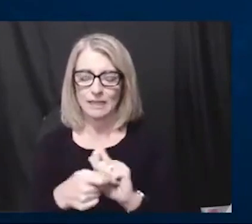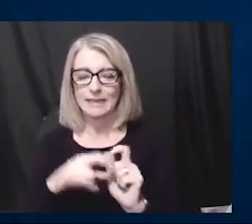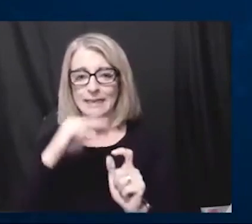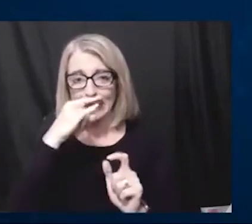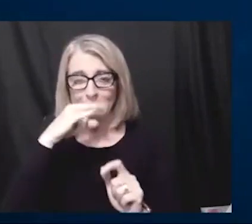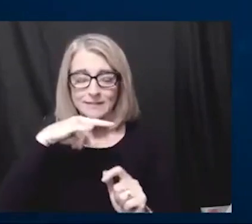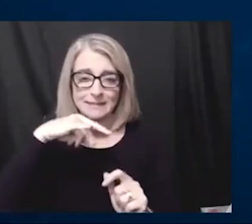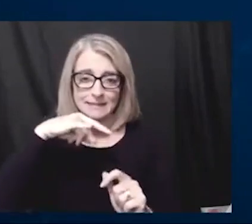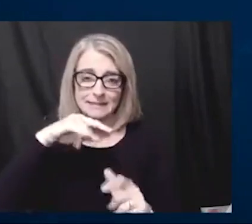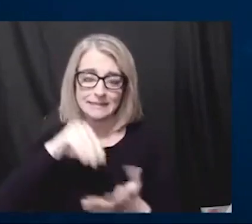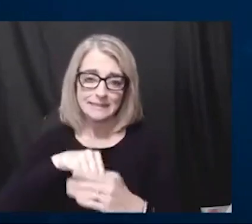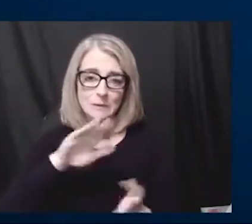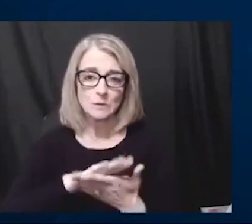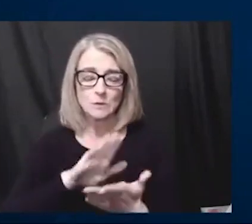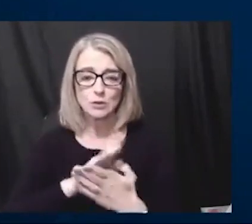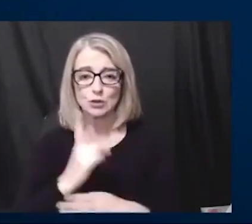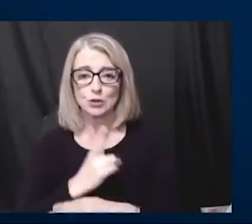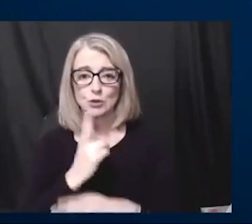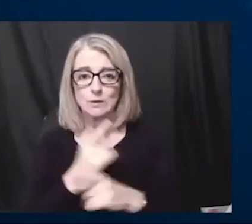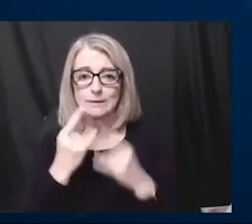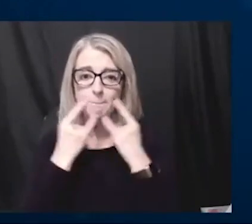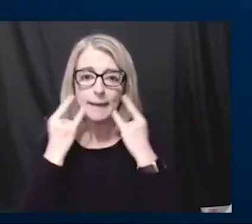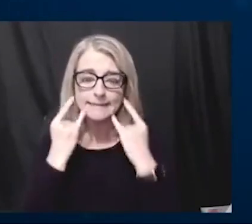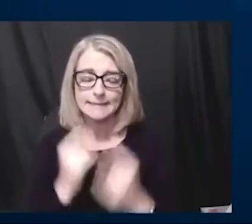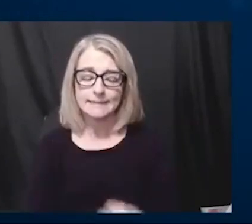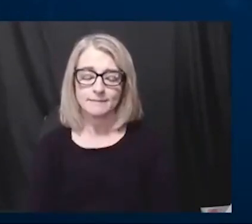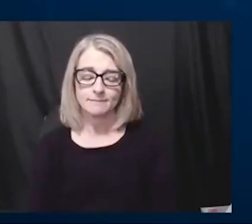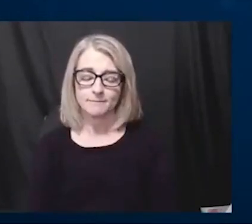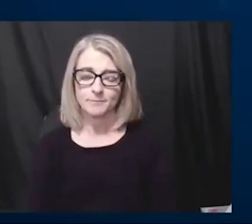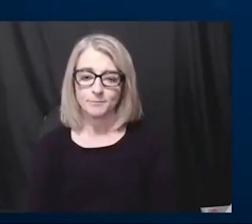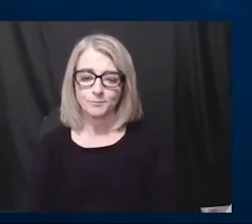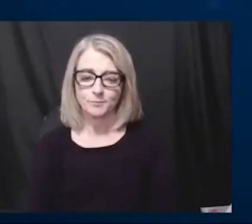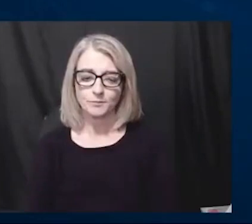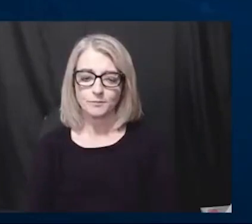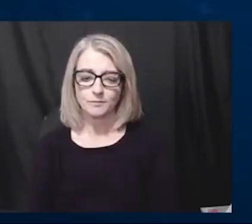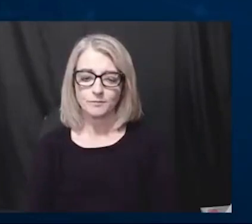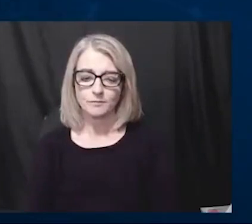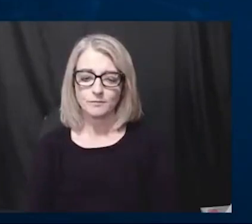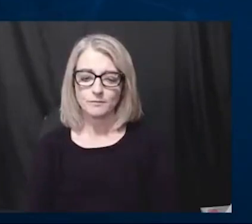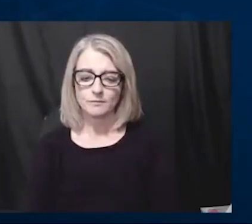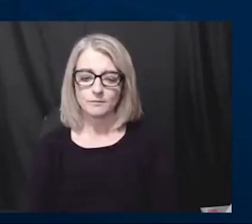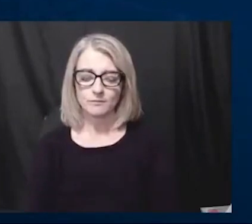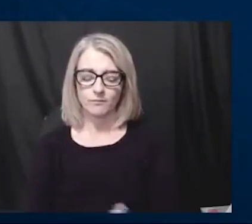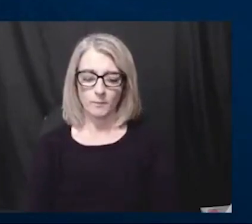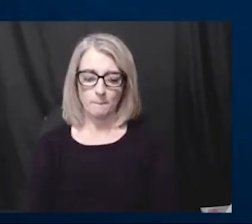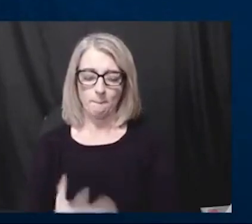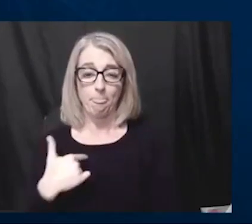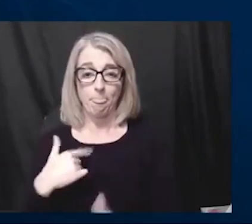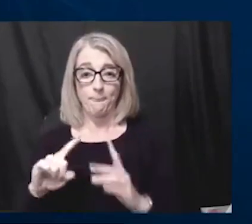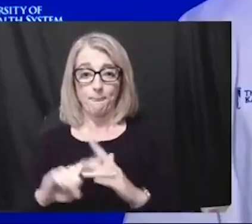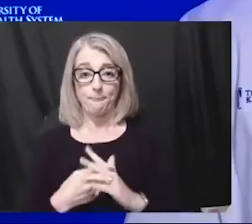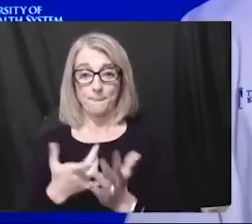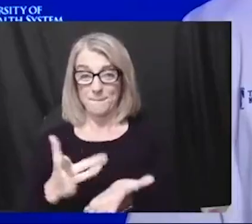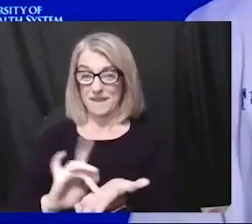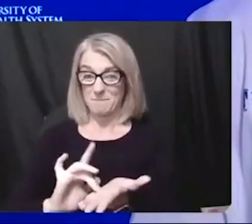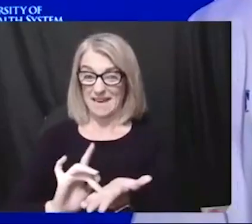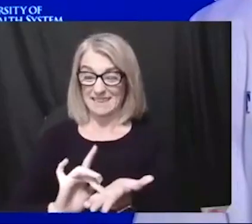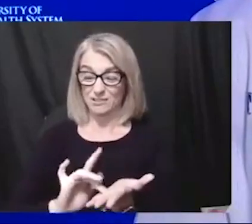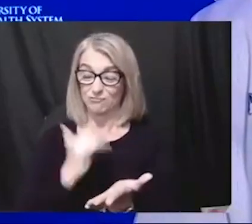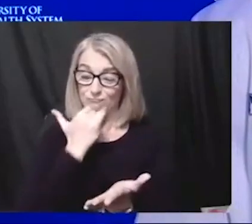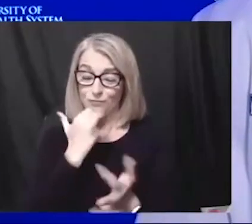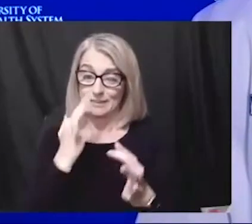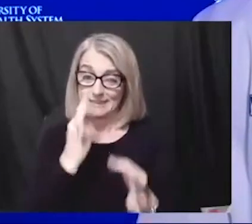the American Medical Association, was it this week or last week, talking about masking from some of the folks over here at KU